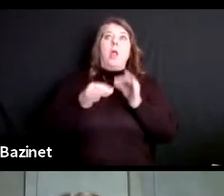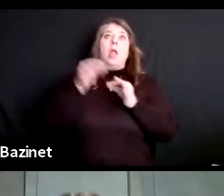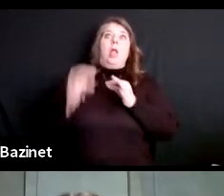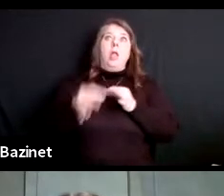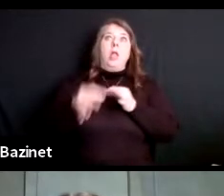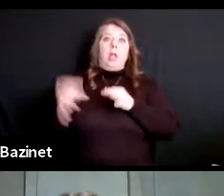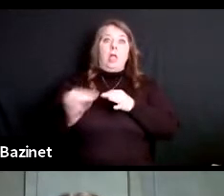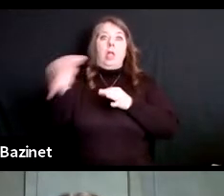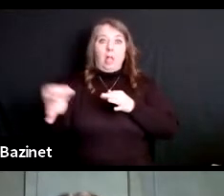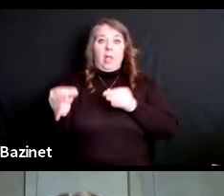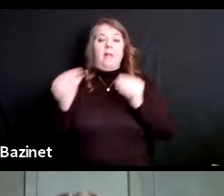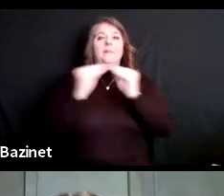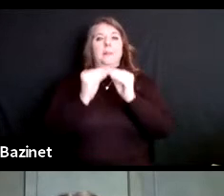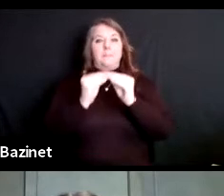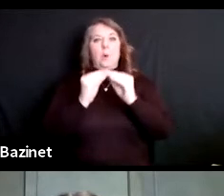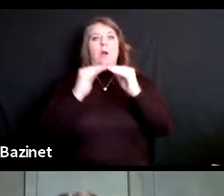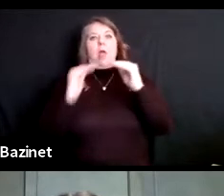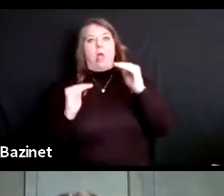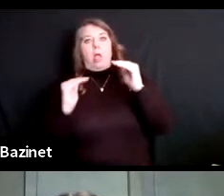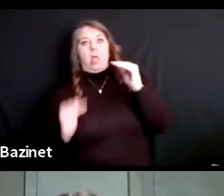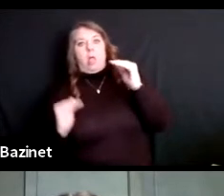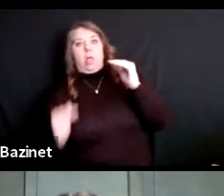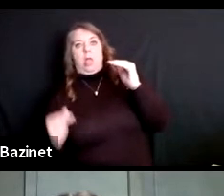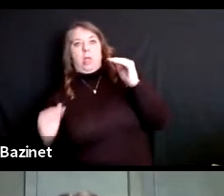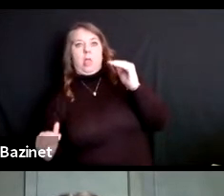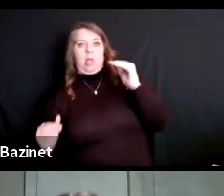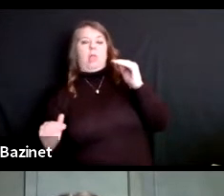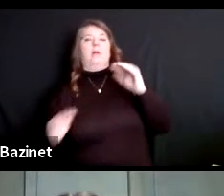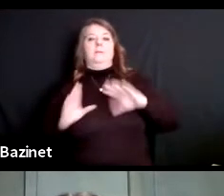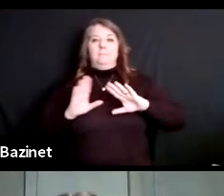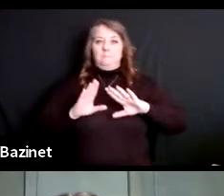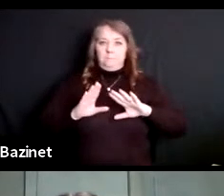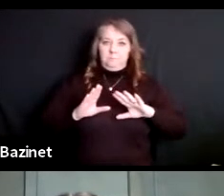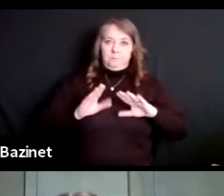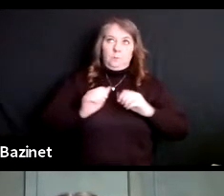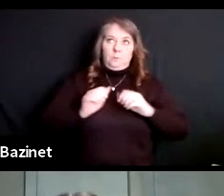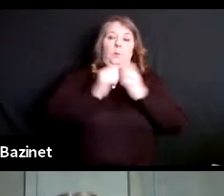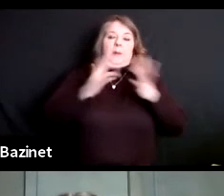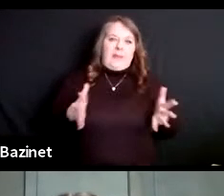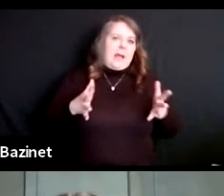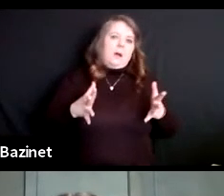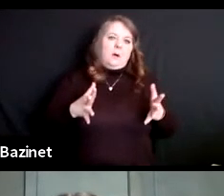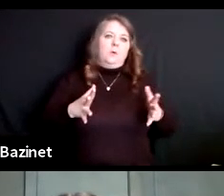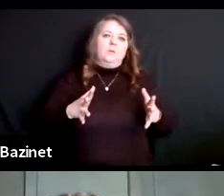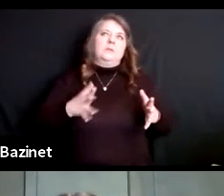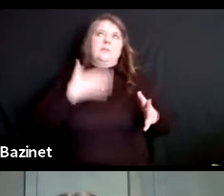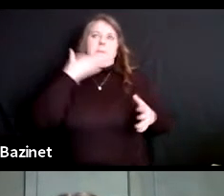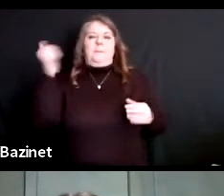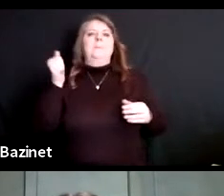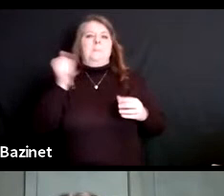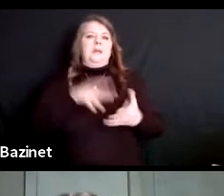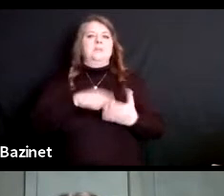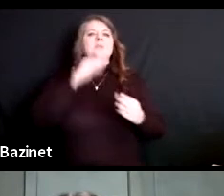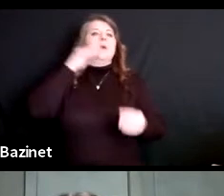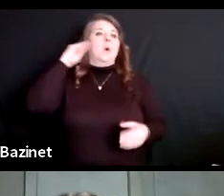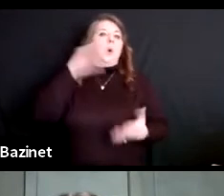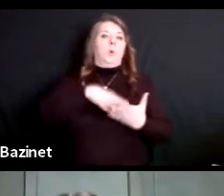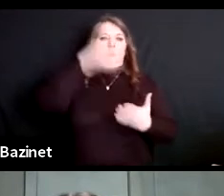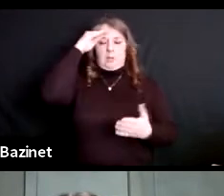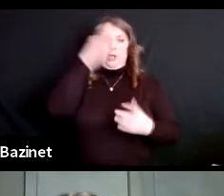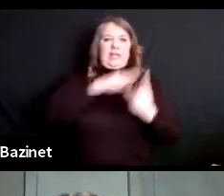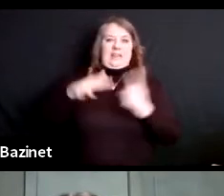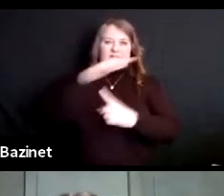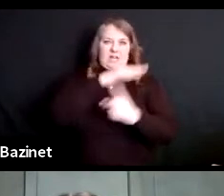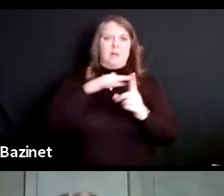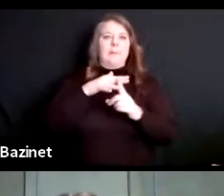greater inequality we invoke upon children without an optimal home learning environment.